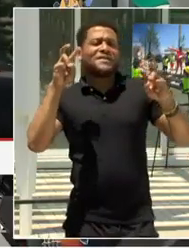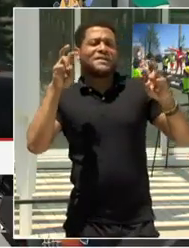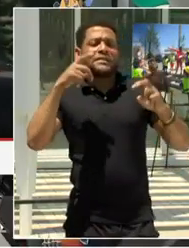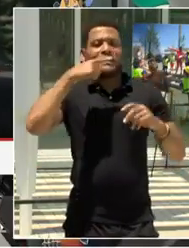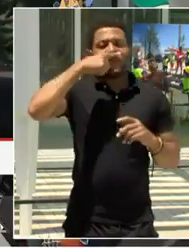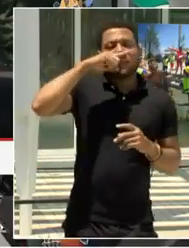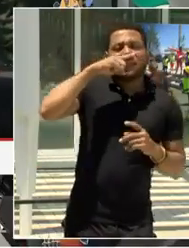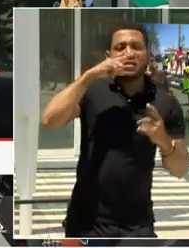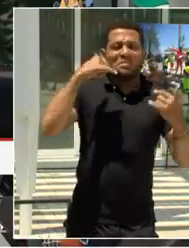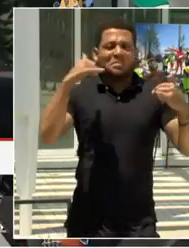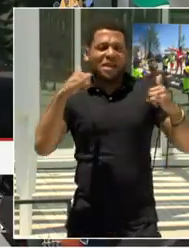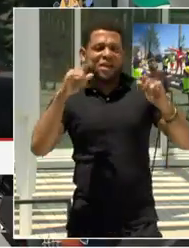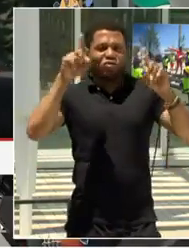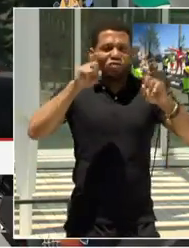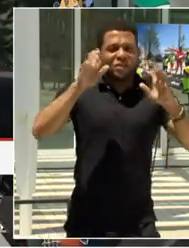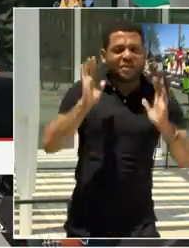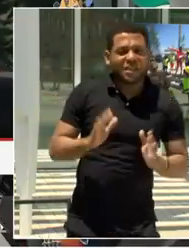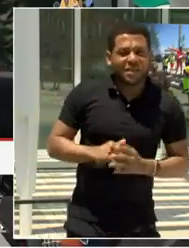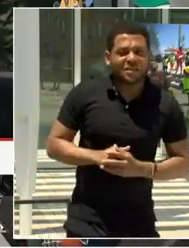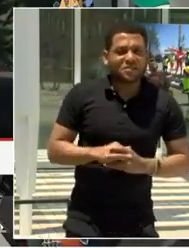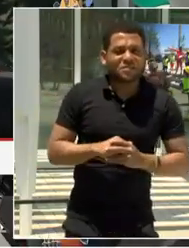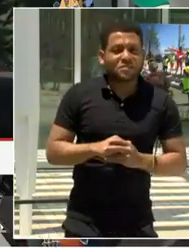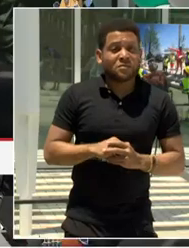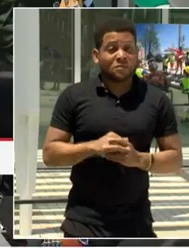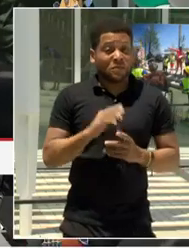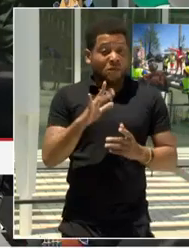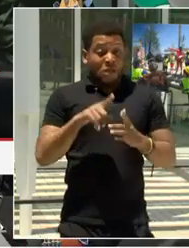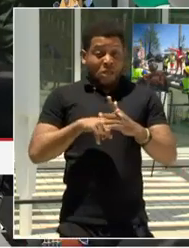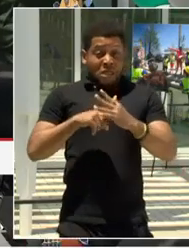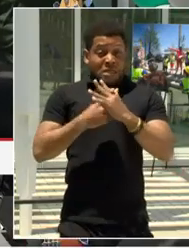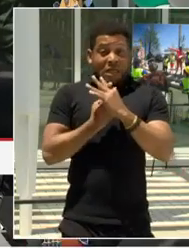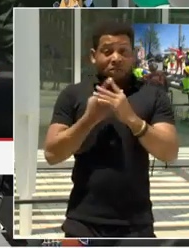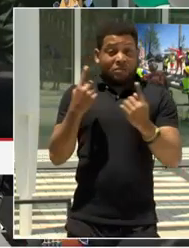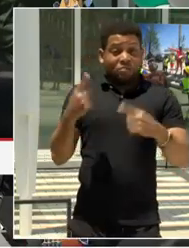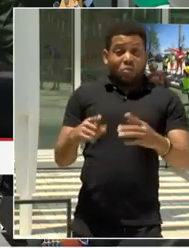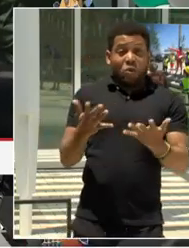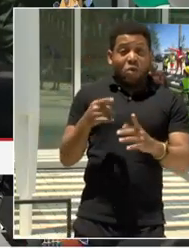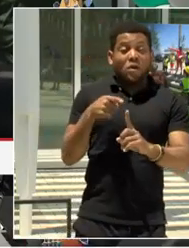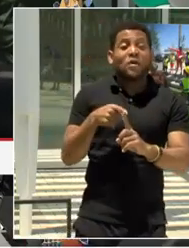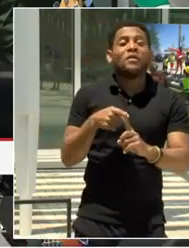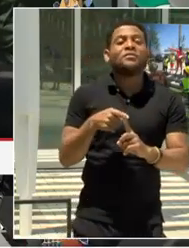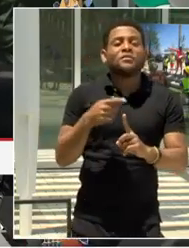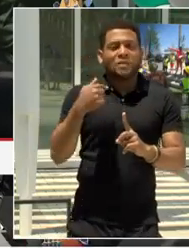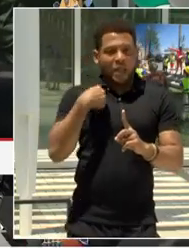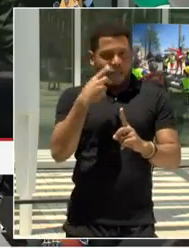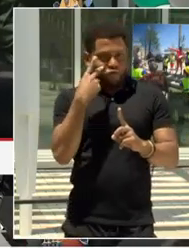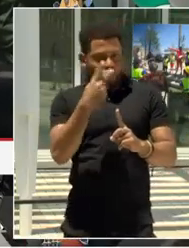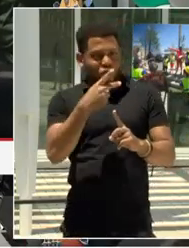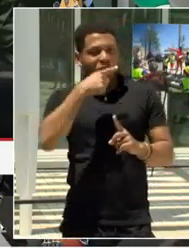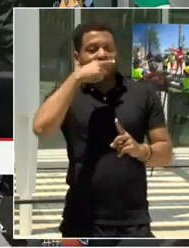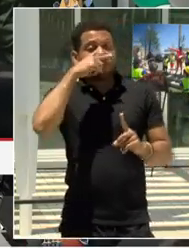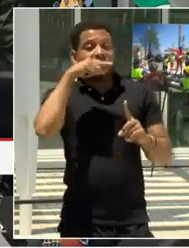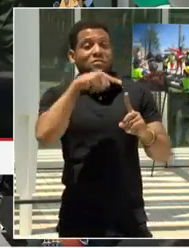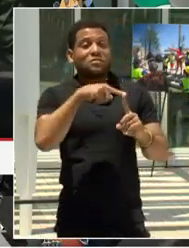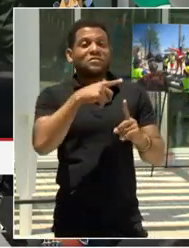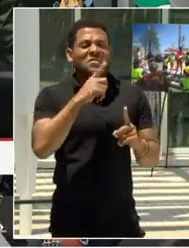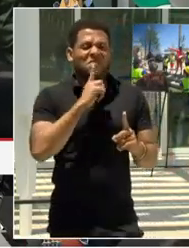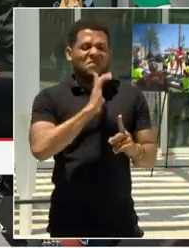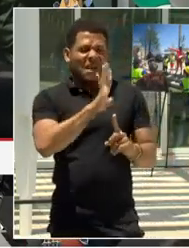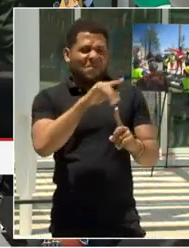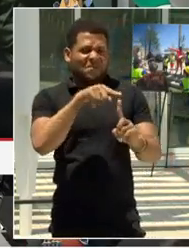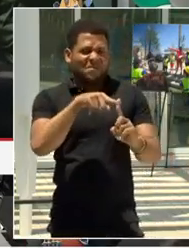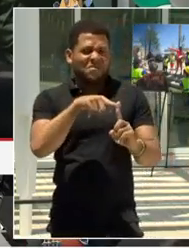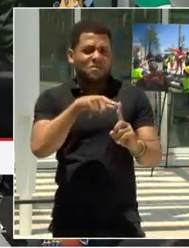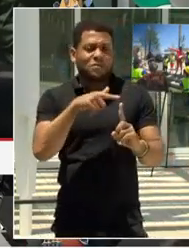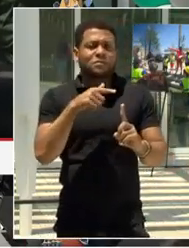with an event where I was seated beside a 5-year-old in a tuxedo. And I asked the